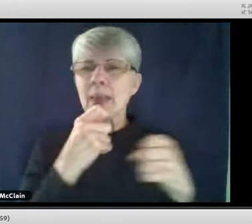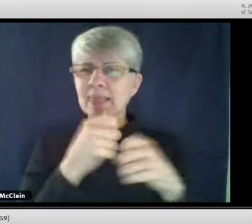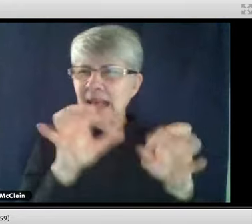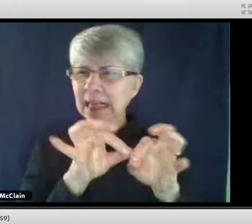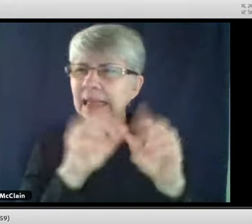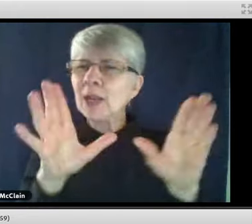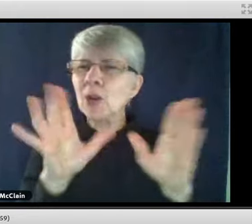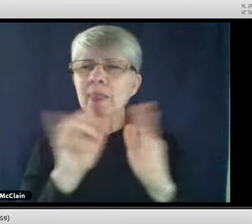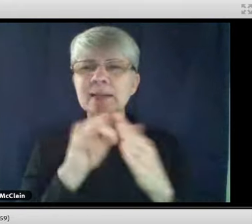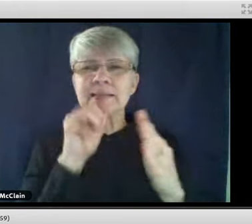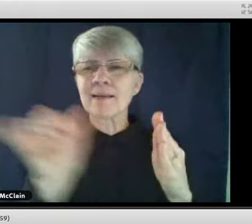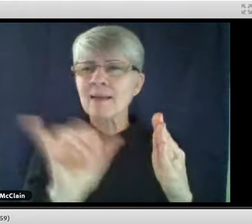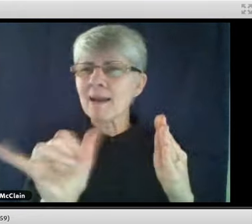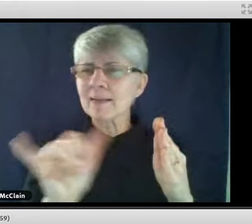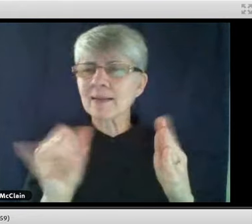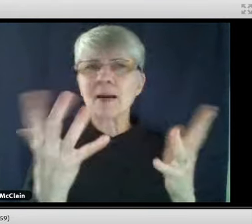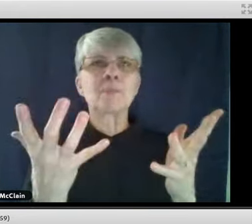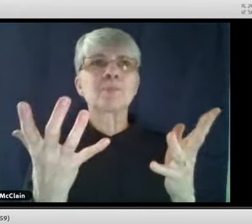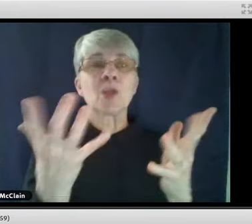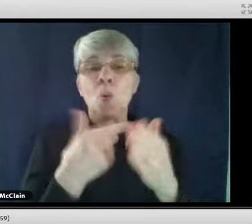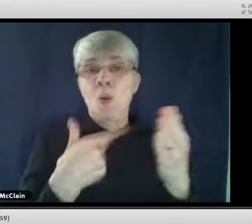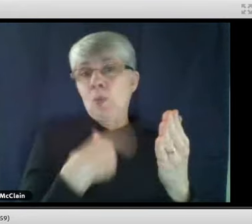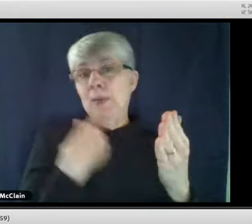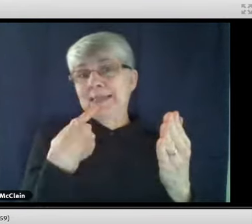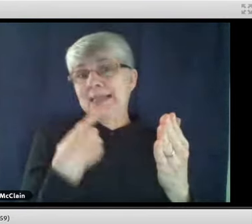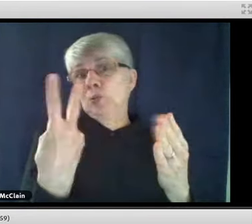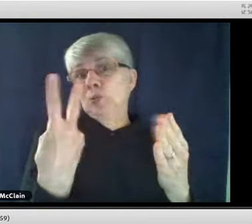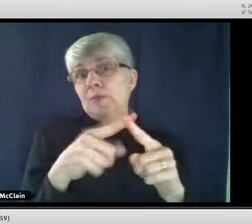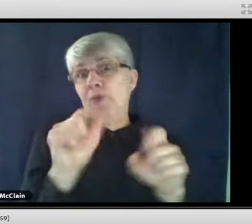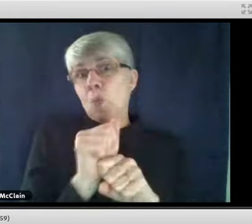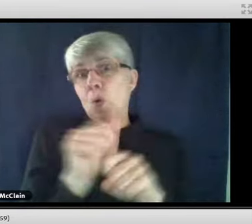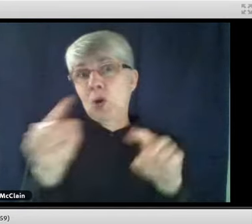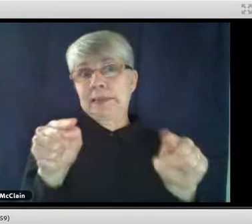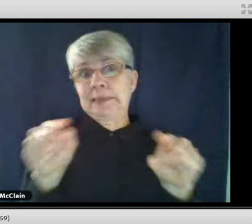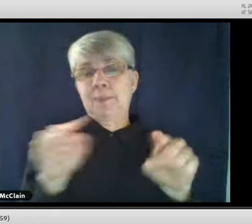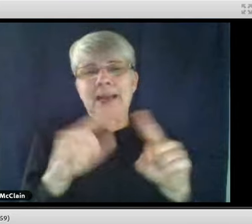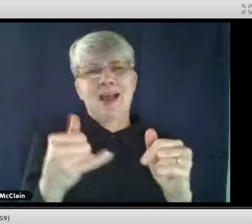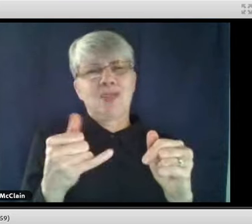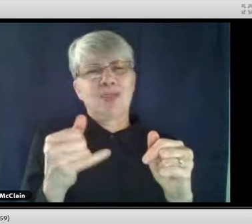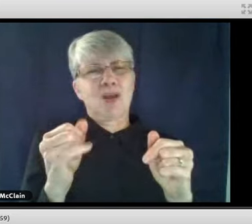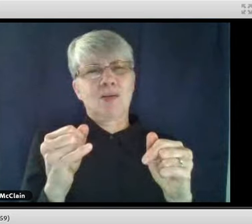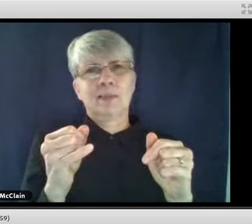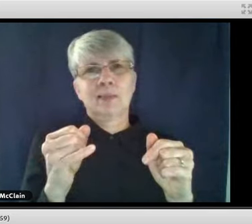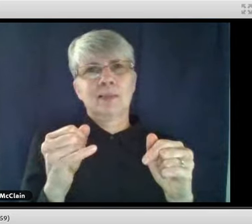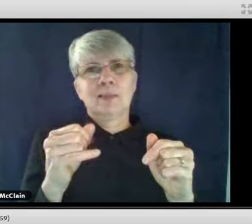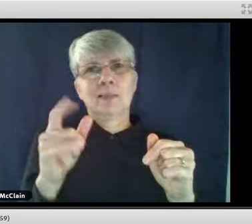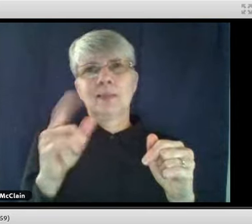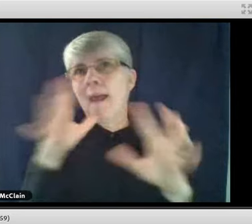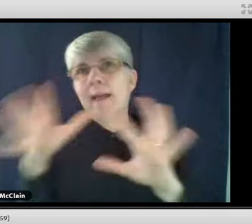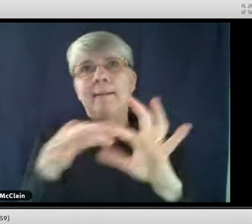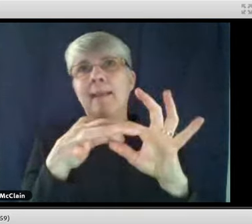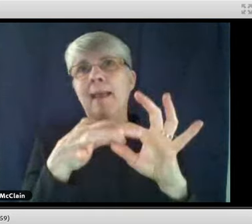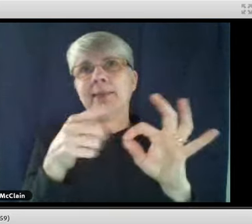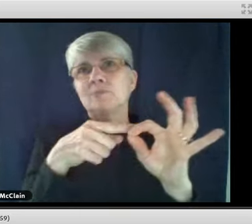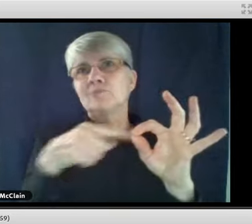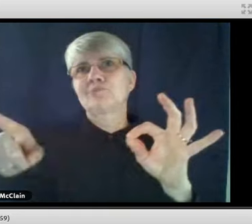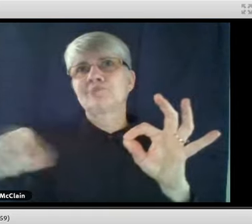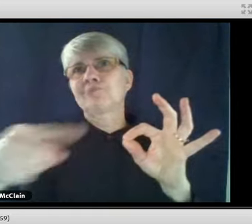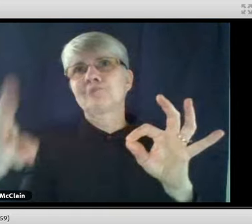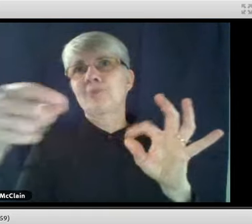that it's not like when we say these are two different works, now they're kind of off somewhere, not connected at all. So going back to